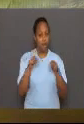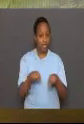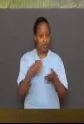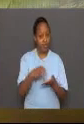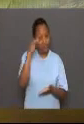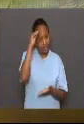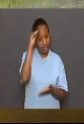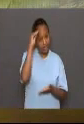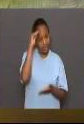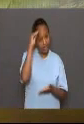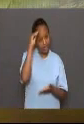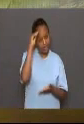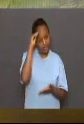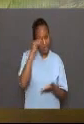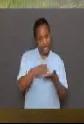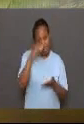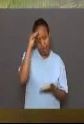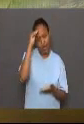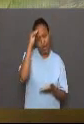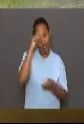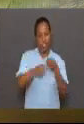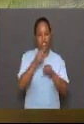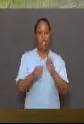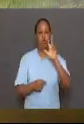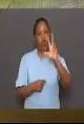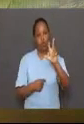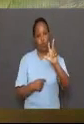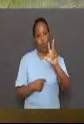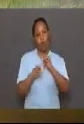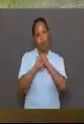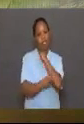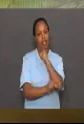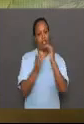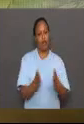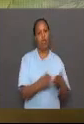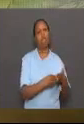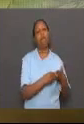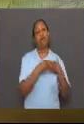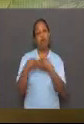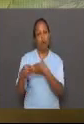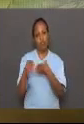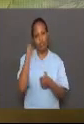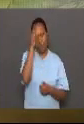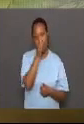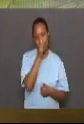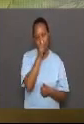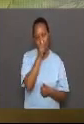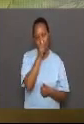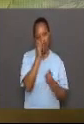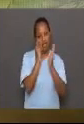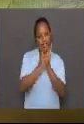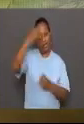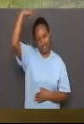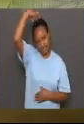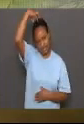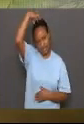Students, in this lesson, we have learned about 3 of the basic principles of